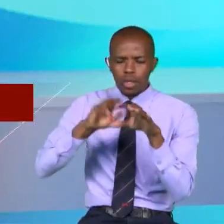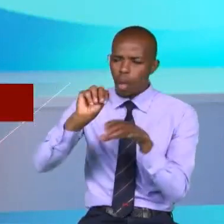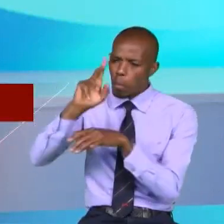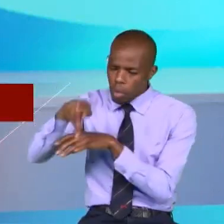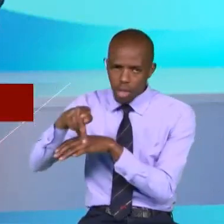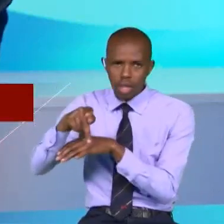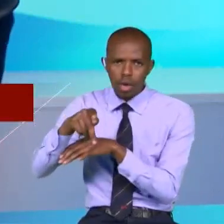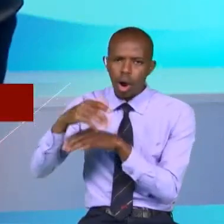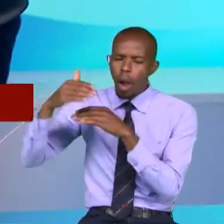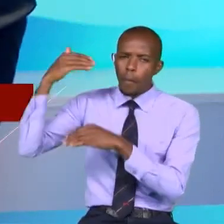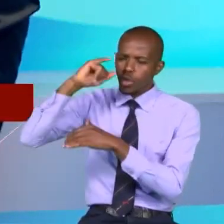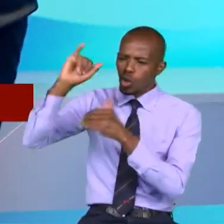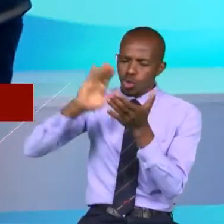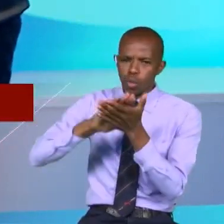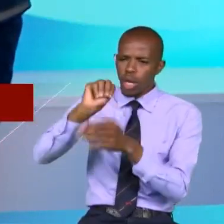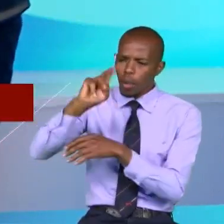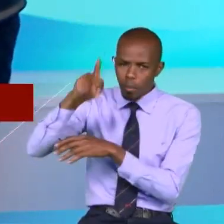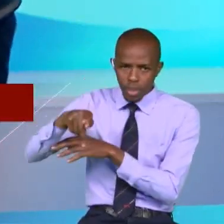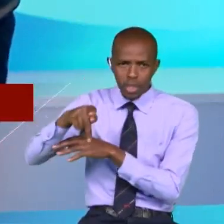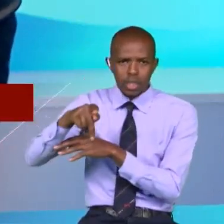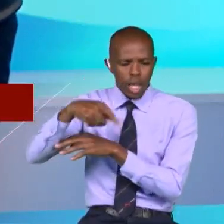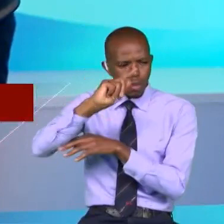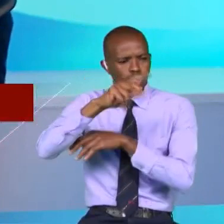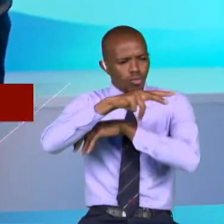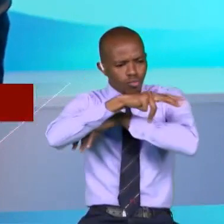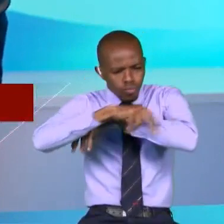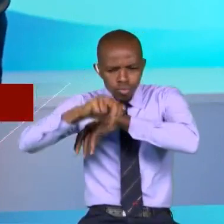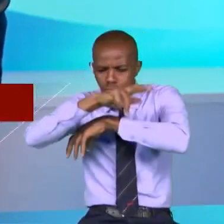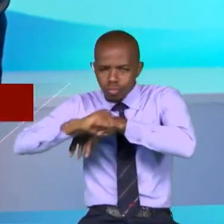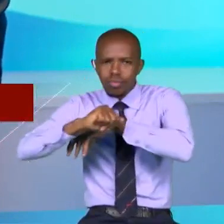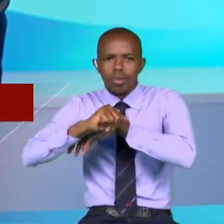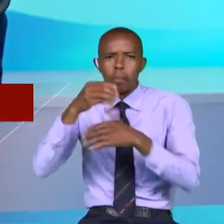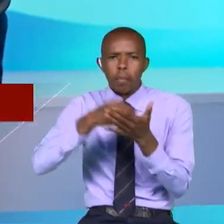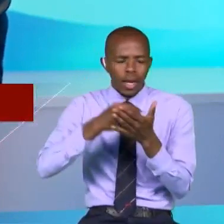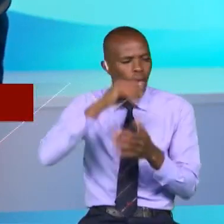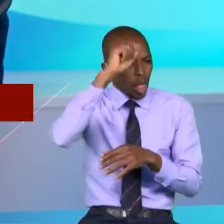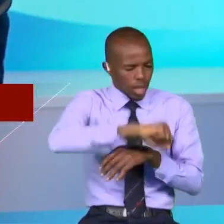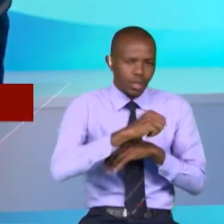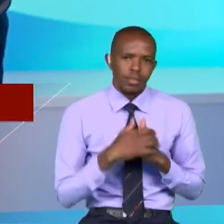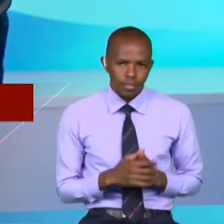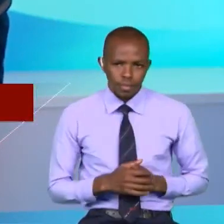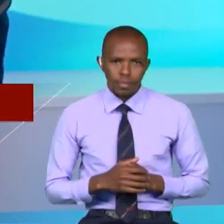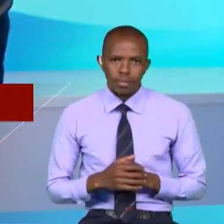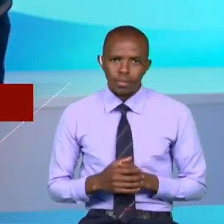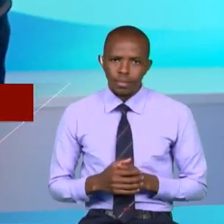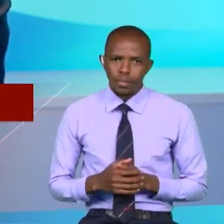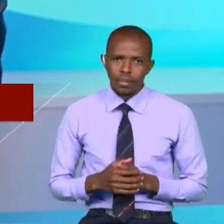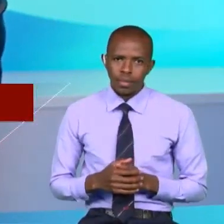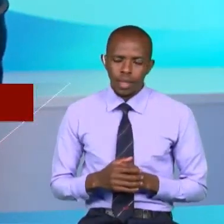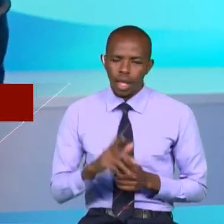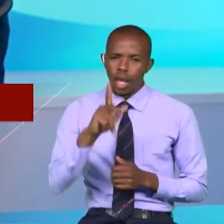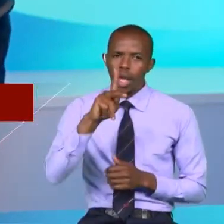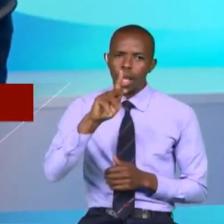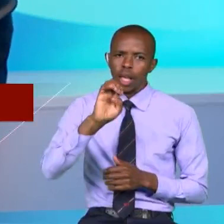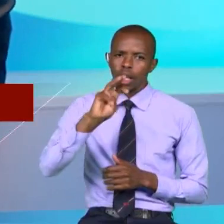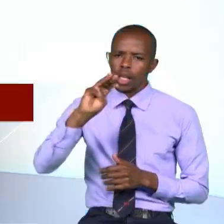or former Jubilee members of parliament that are looting the country? They looted the country. You know, I can mention Kensa for you. Kensa was here, but